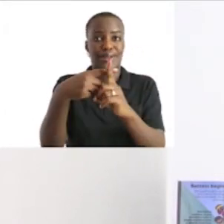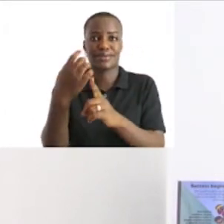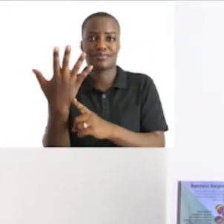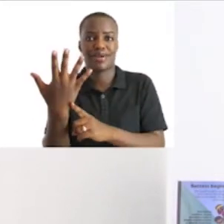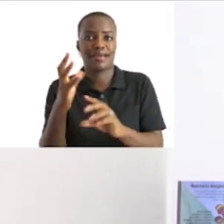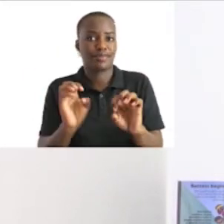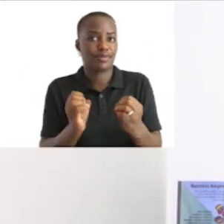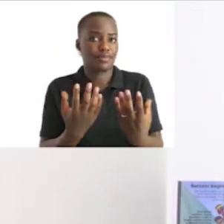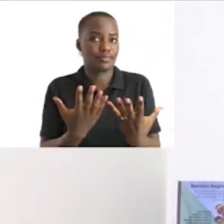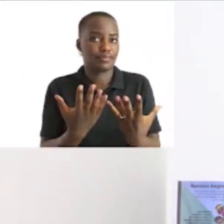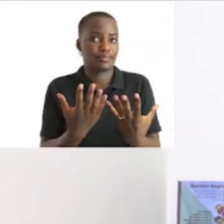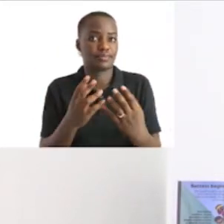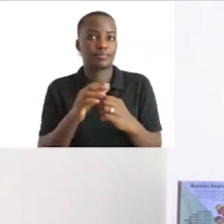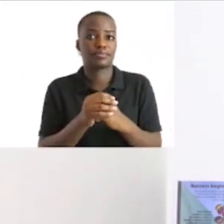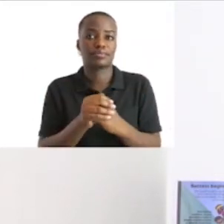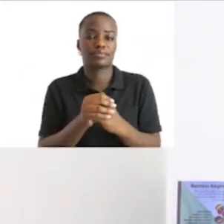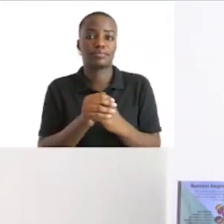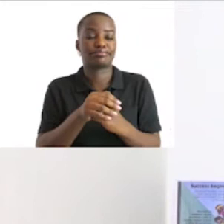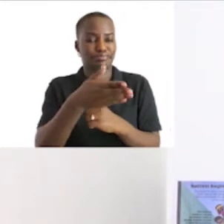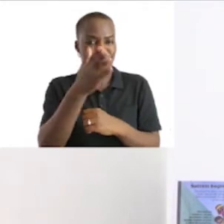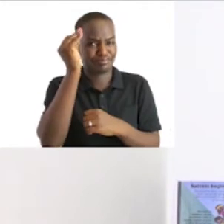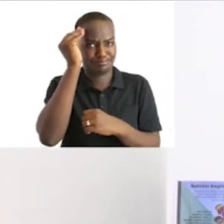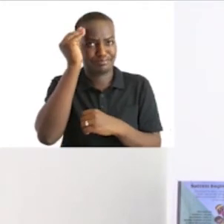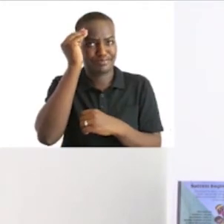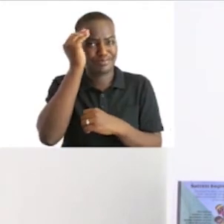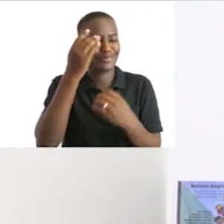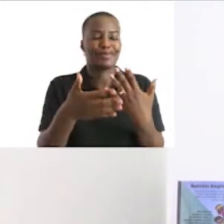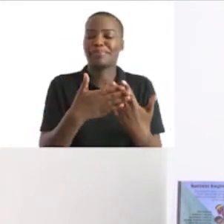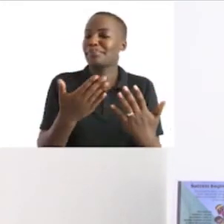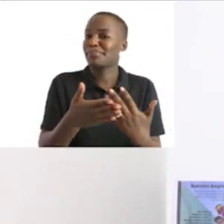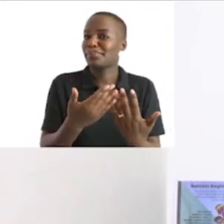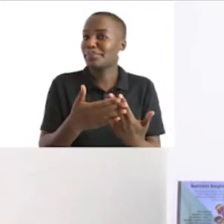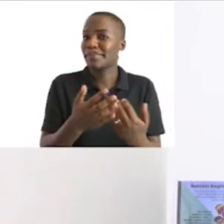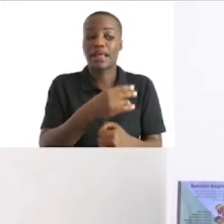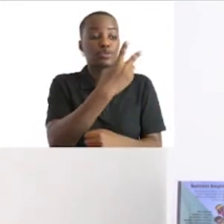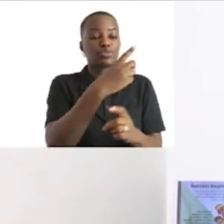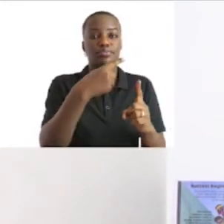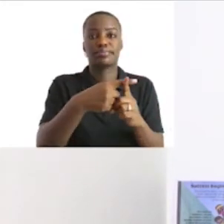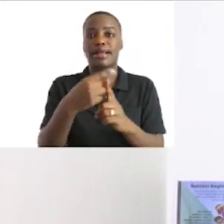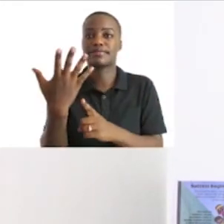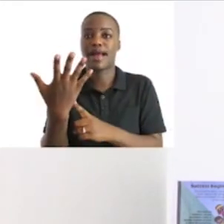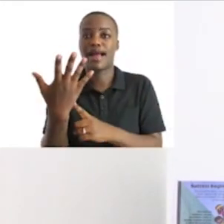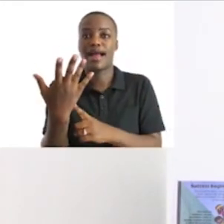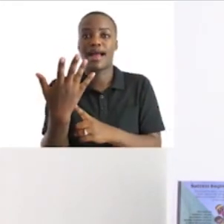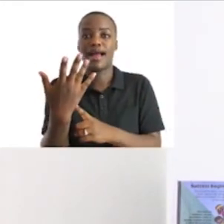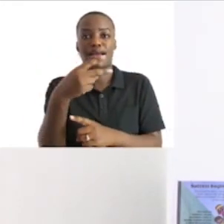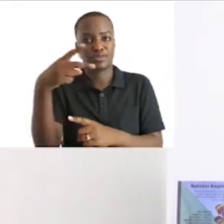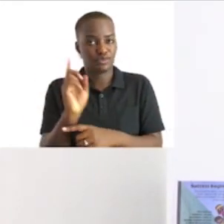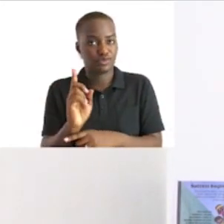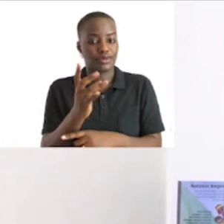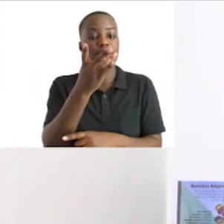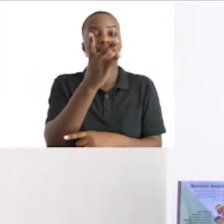plus 5? You already know the answer because it's easy. 2 plus 5 equals